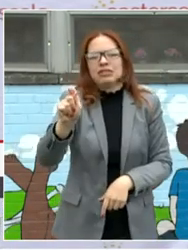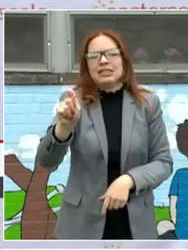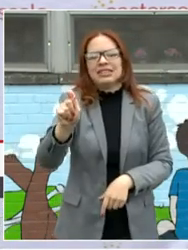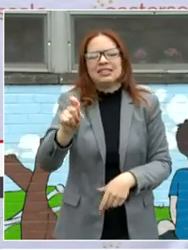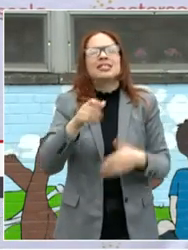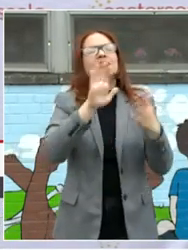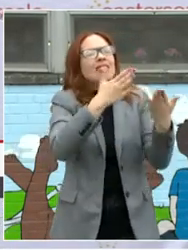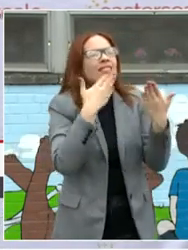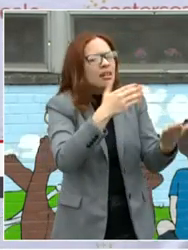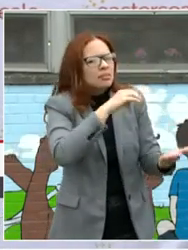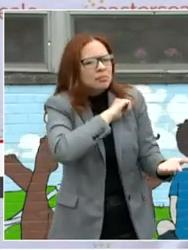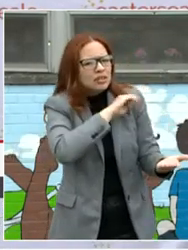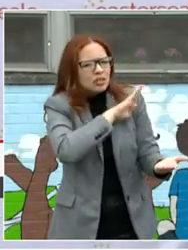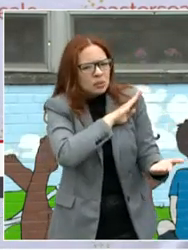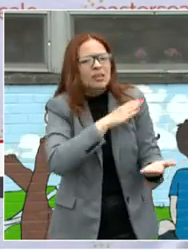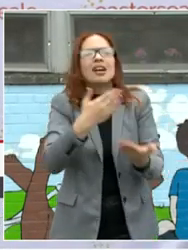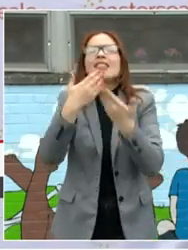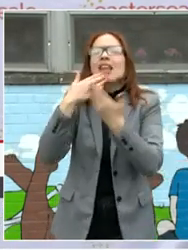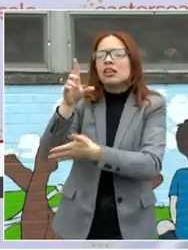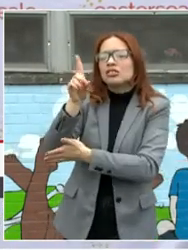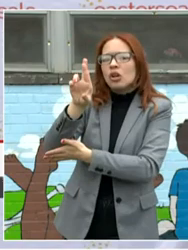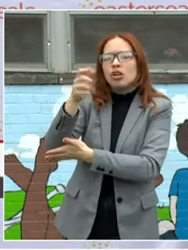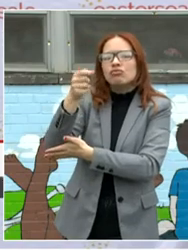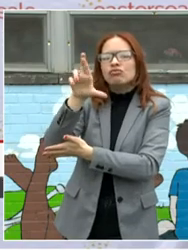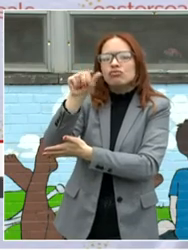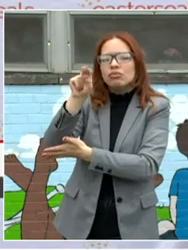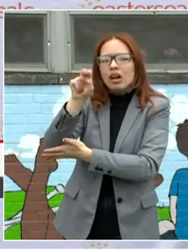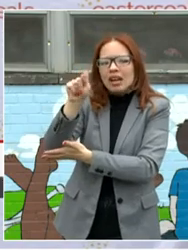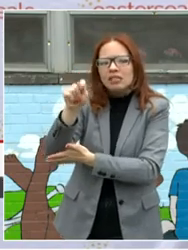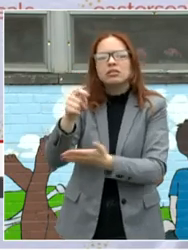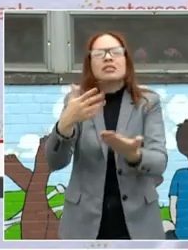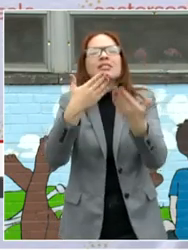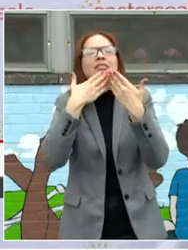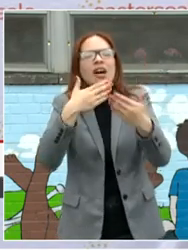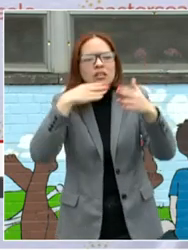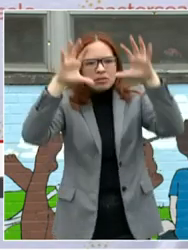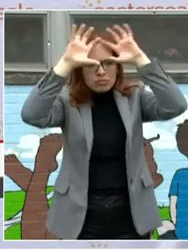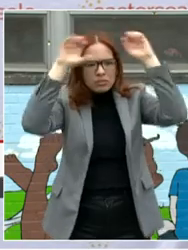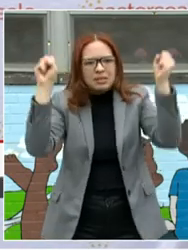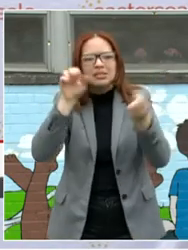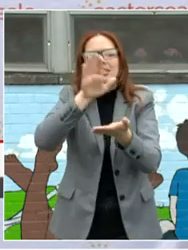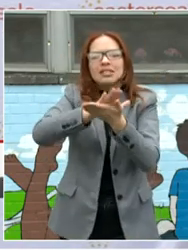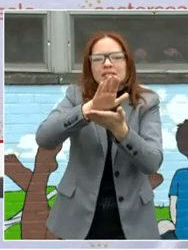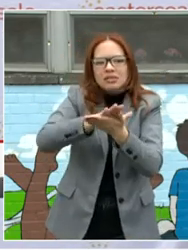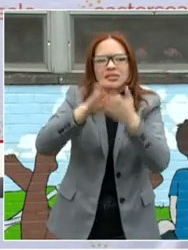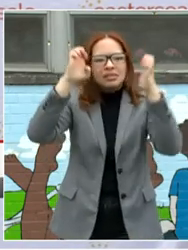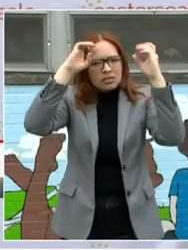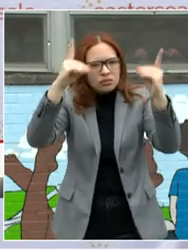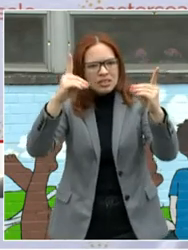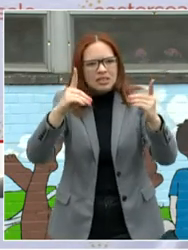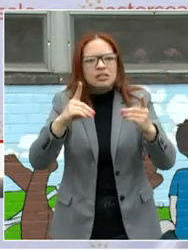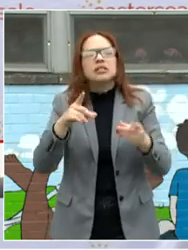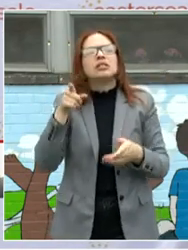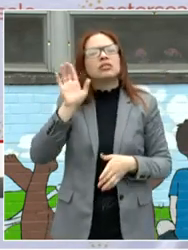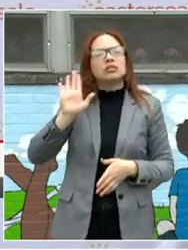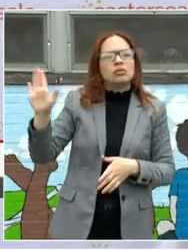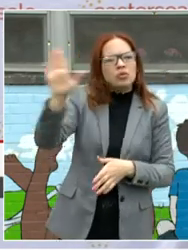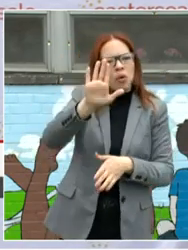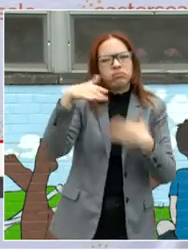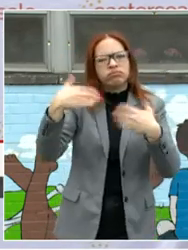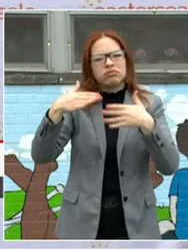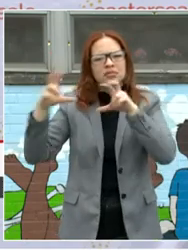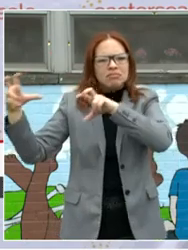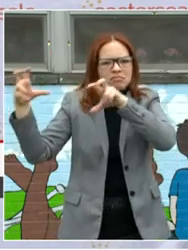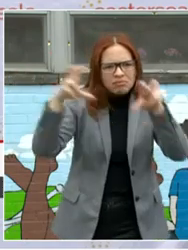Office of the State Superintendent of Education for the continued investment that the district has made in our services. We're particularly proud